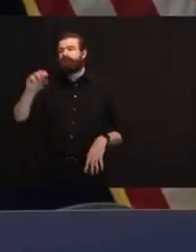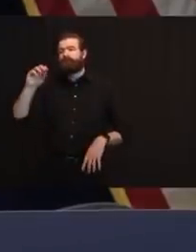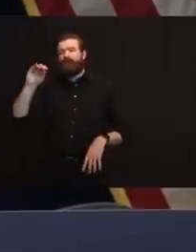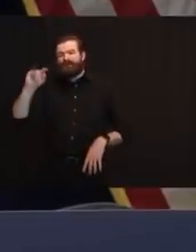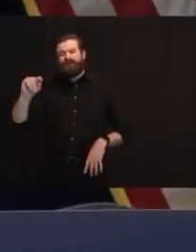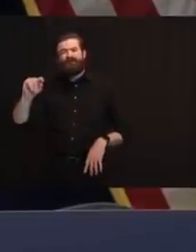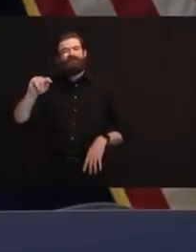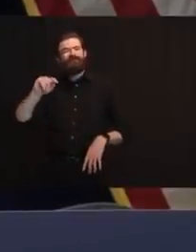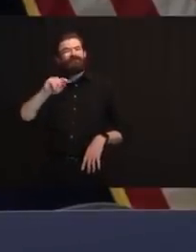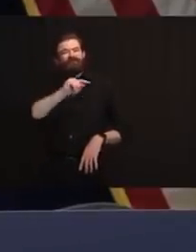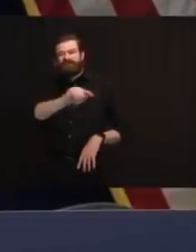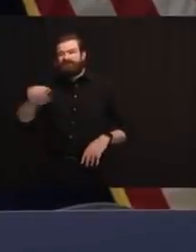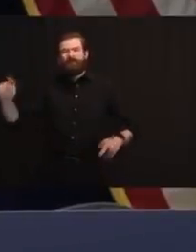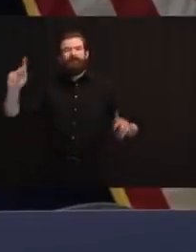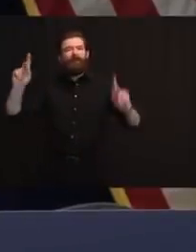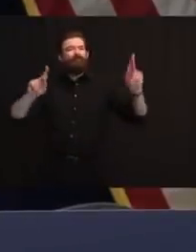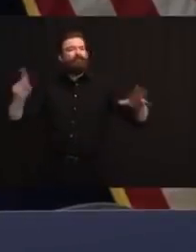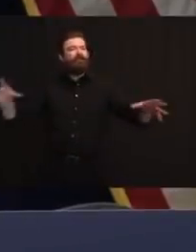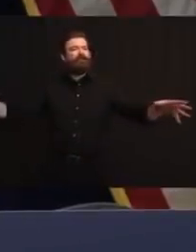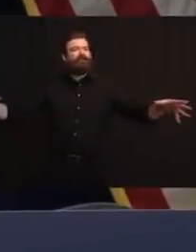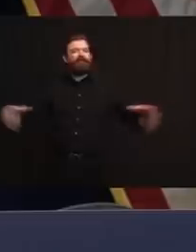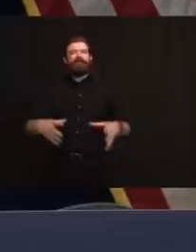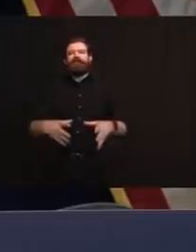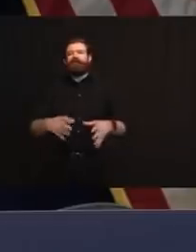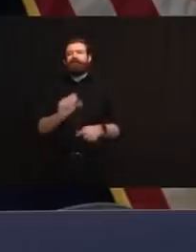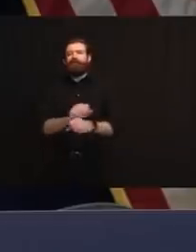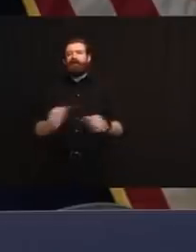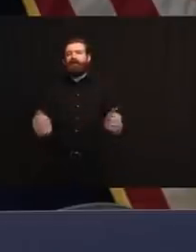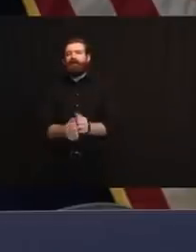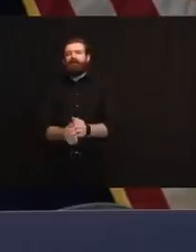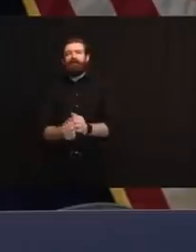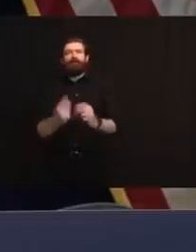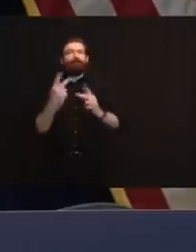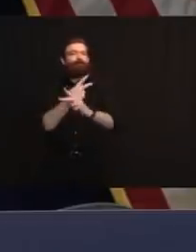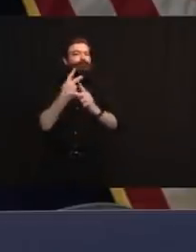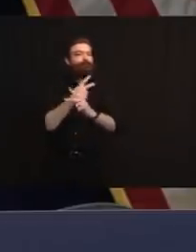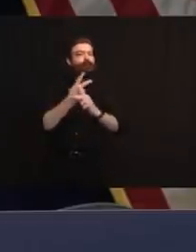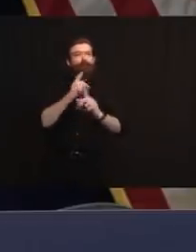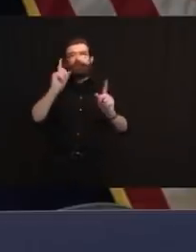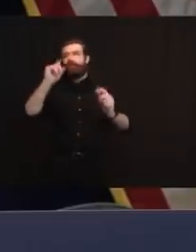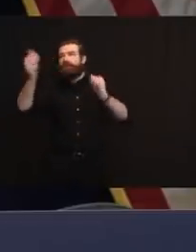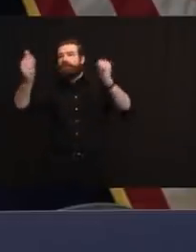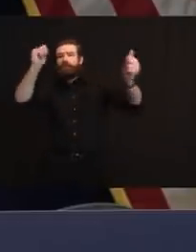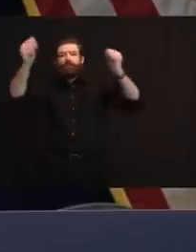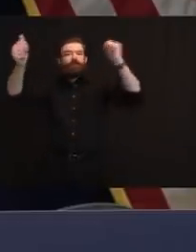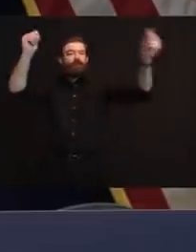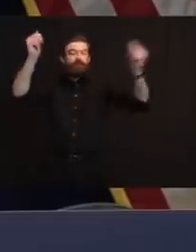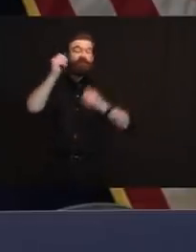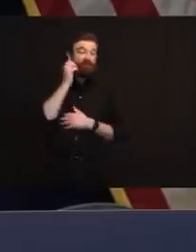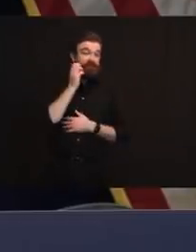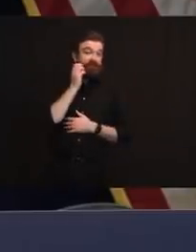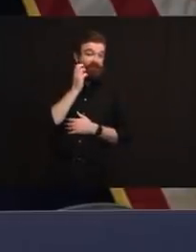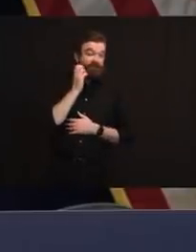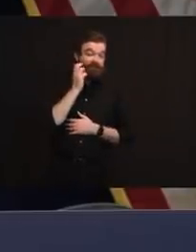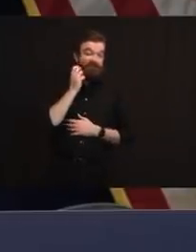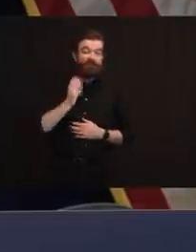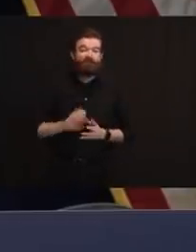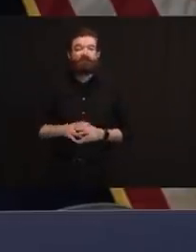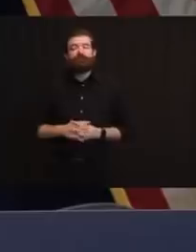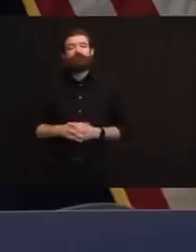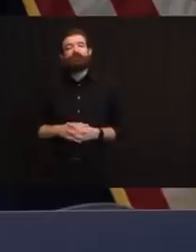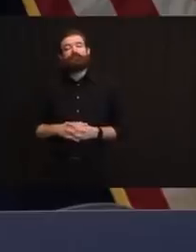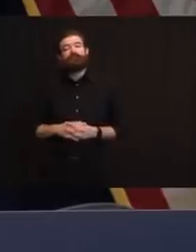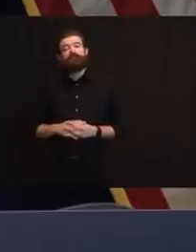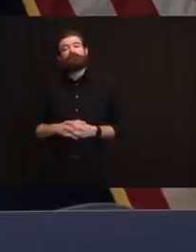County OEM, Scotch Plains OEM, Cedar Grove Fire Department, as well as Inspira Hospital's Mobile Intensive Care